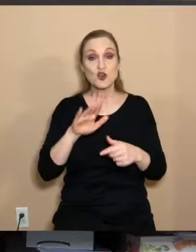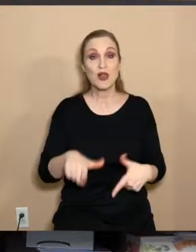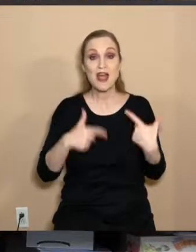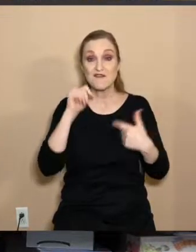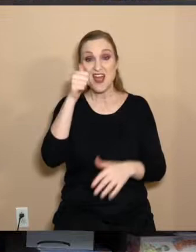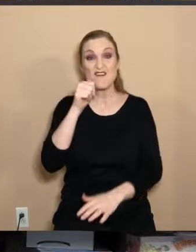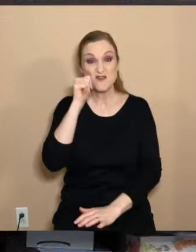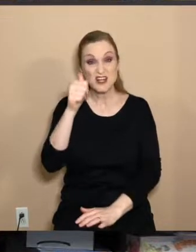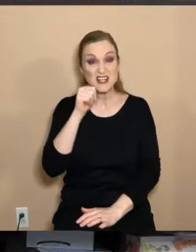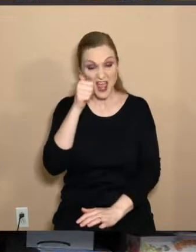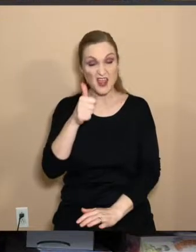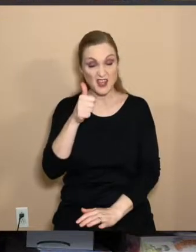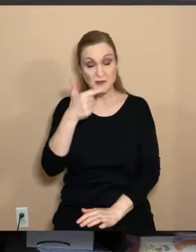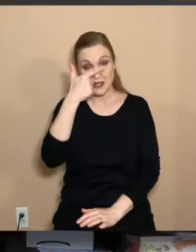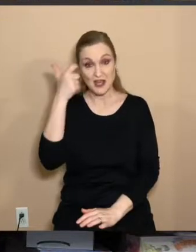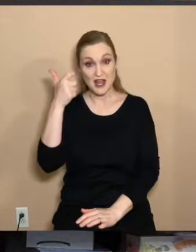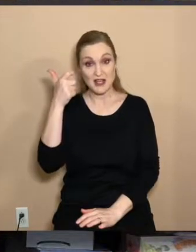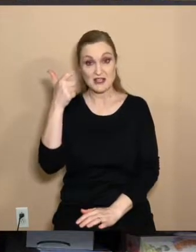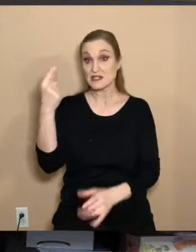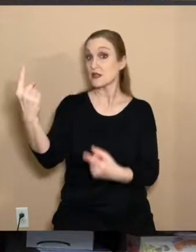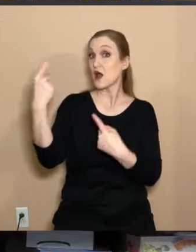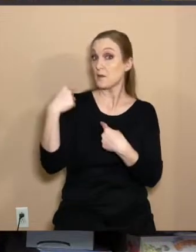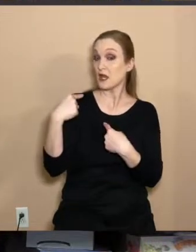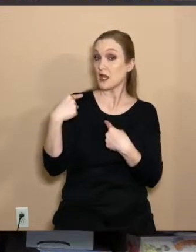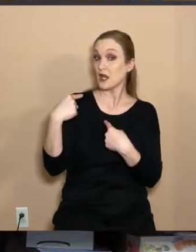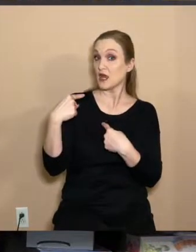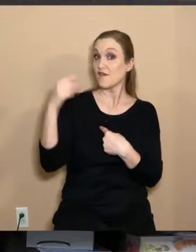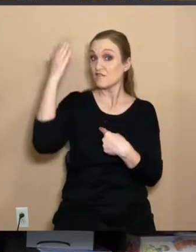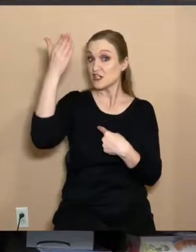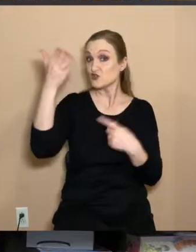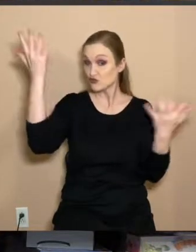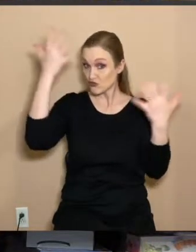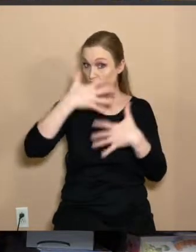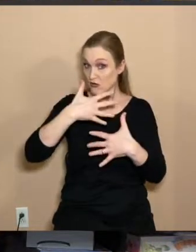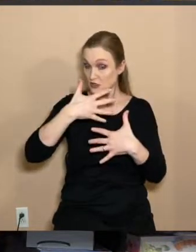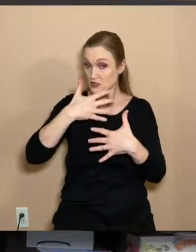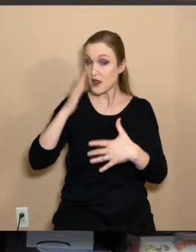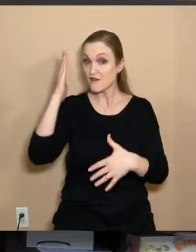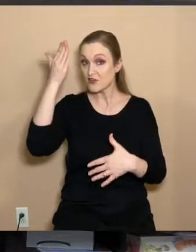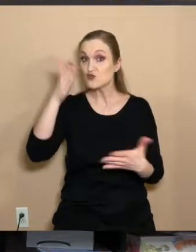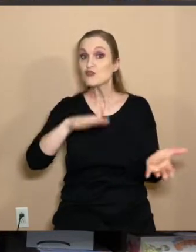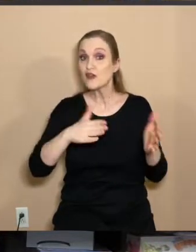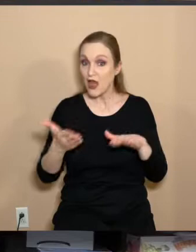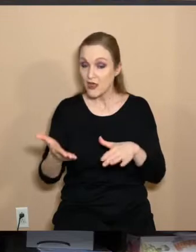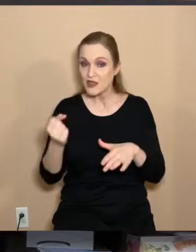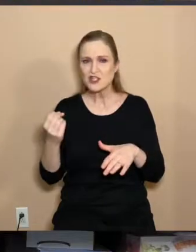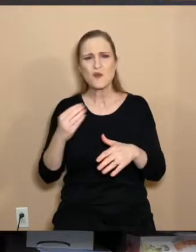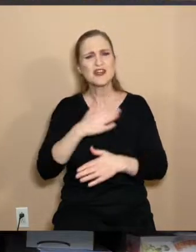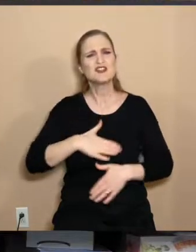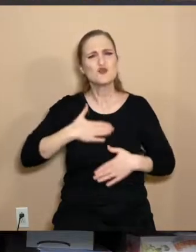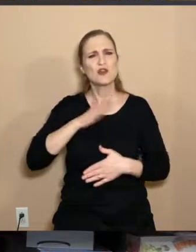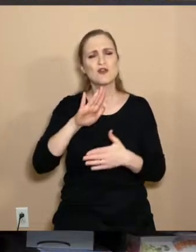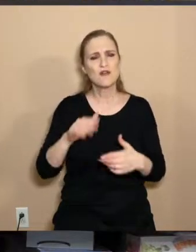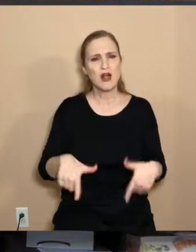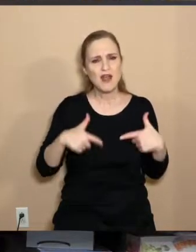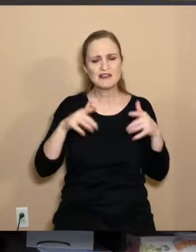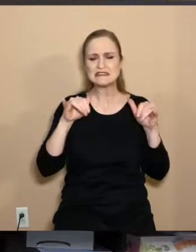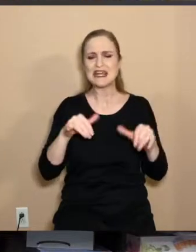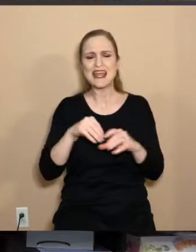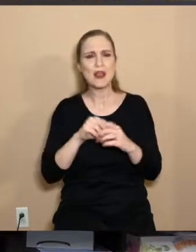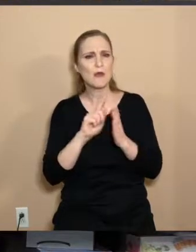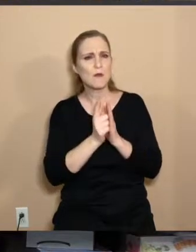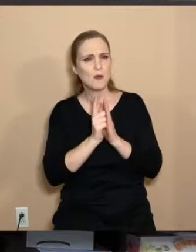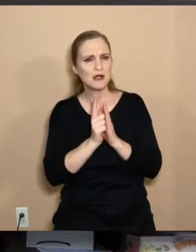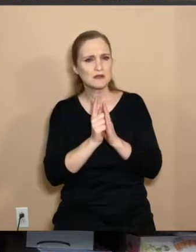day that you have it to live, because there's coming, future darkness, future death. So enjoy your life. Stay in the moment.